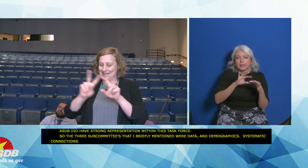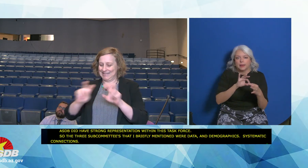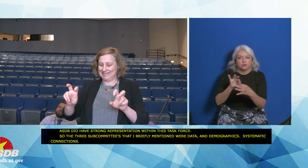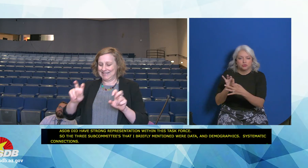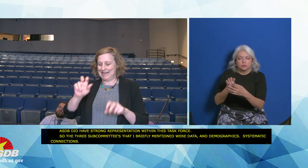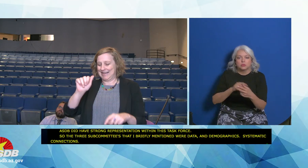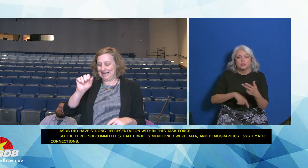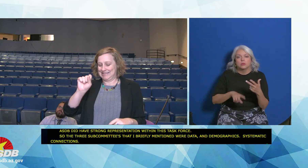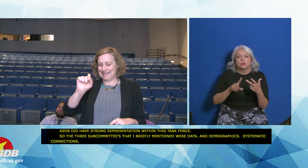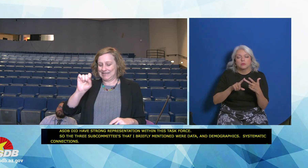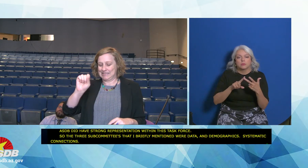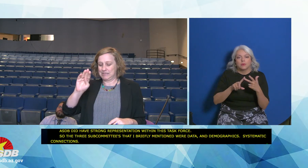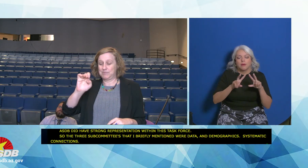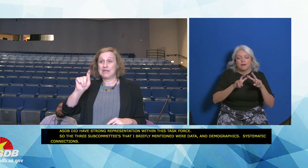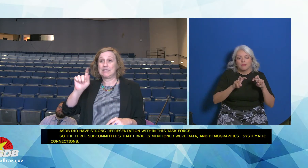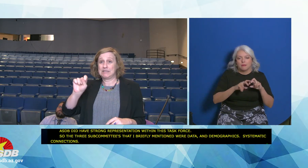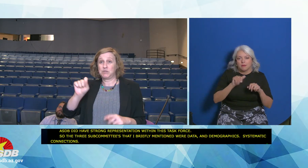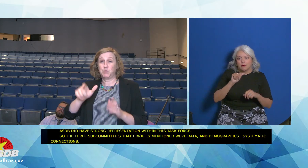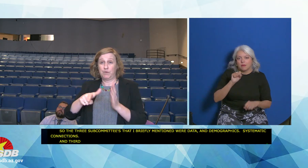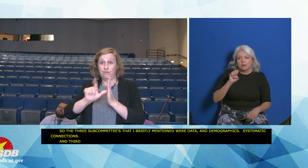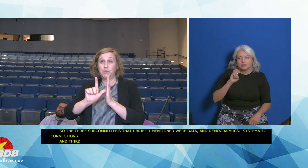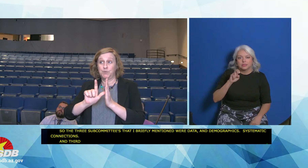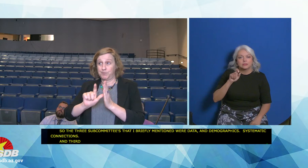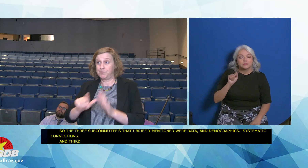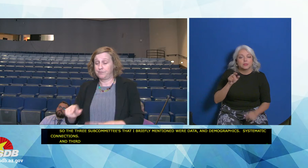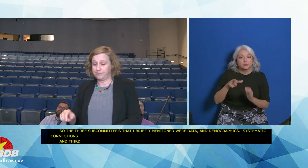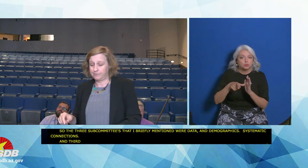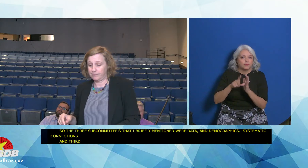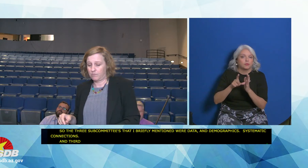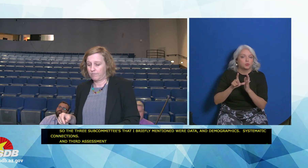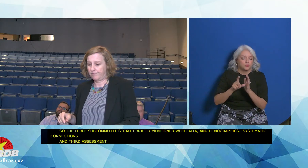and third, assessments review.